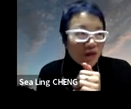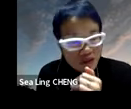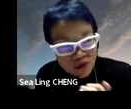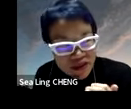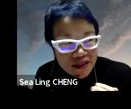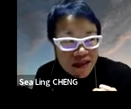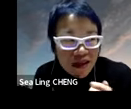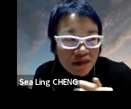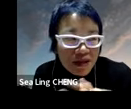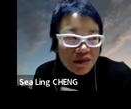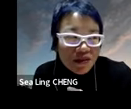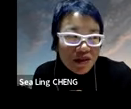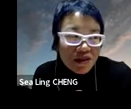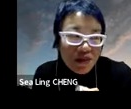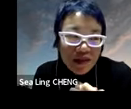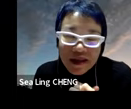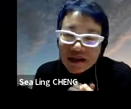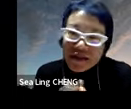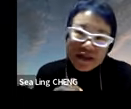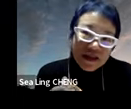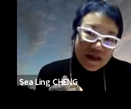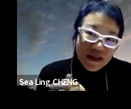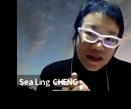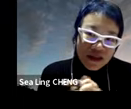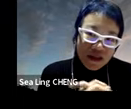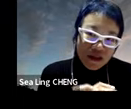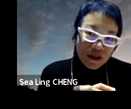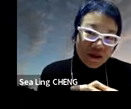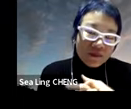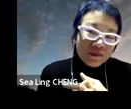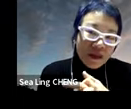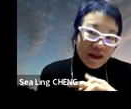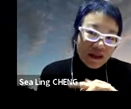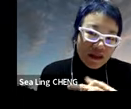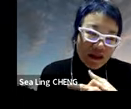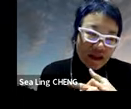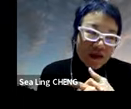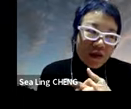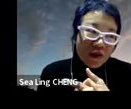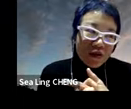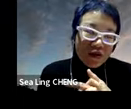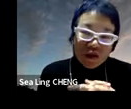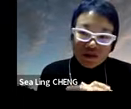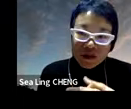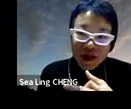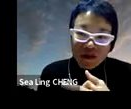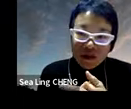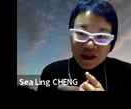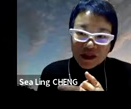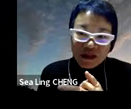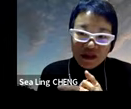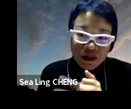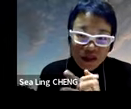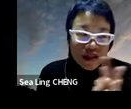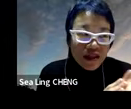In my current project, my research has been on asylum seekers in Hong Kong, especially those from the